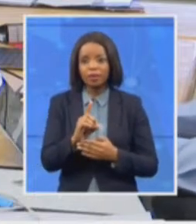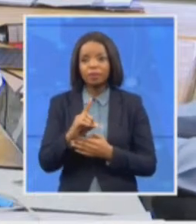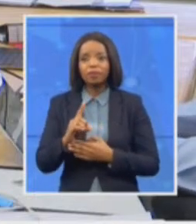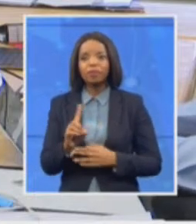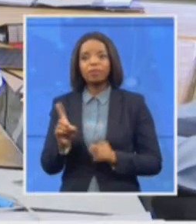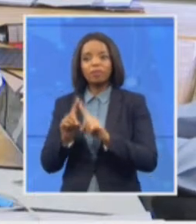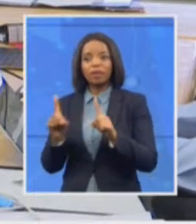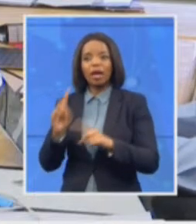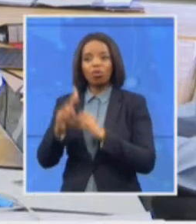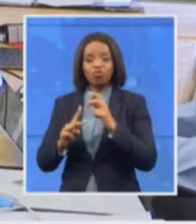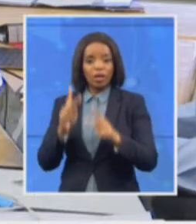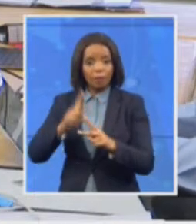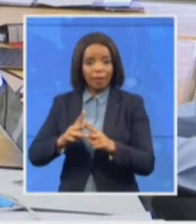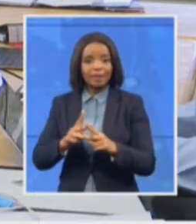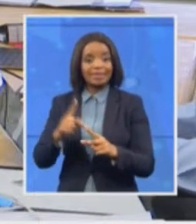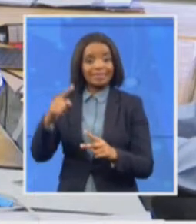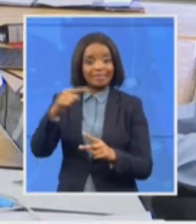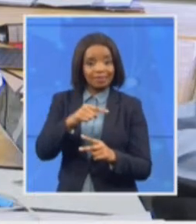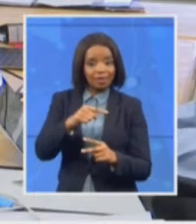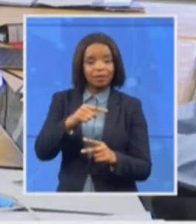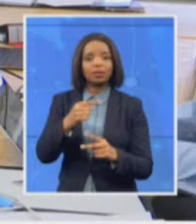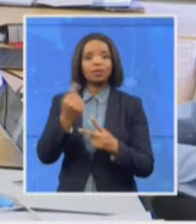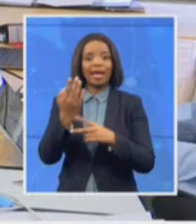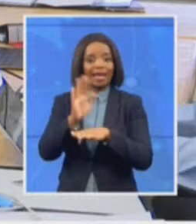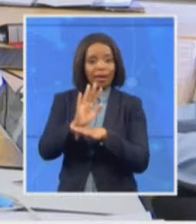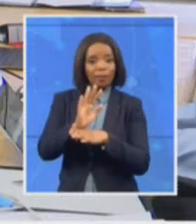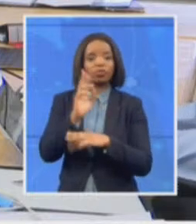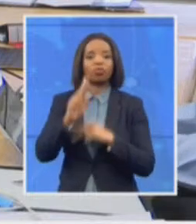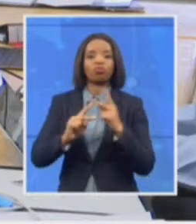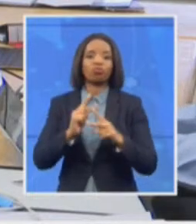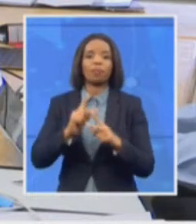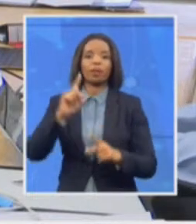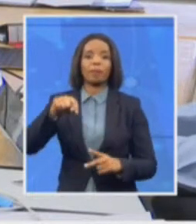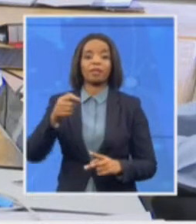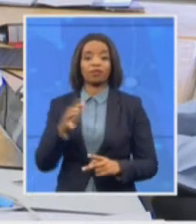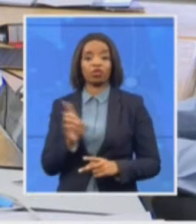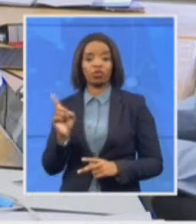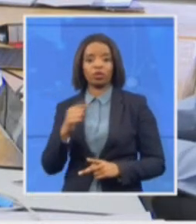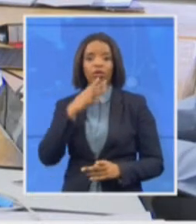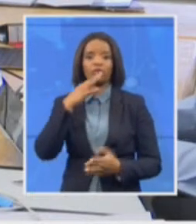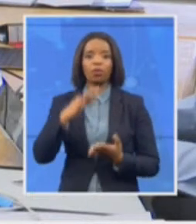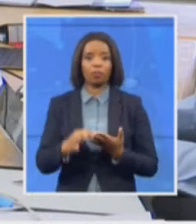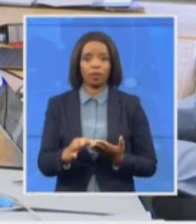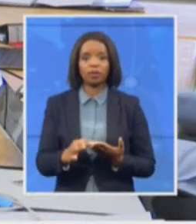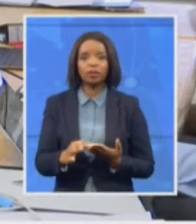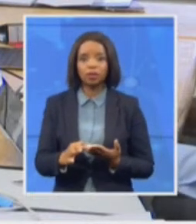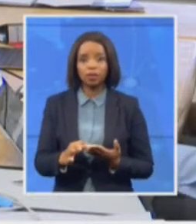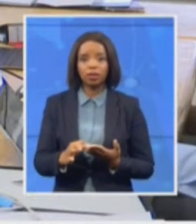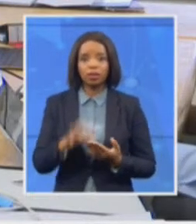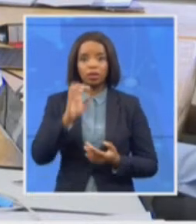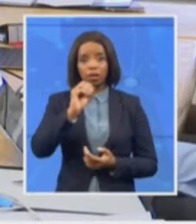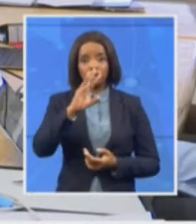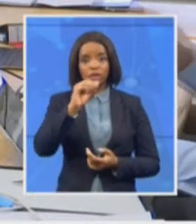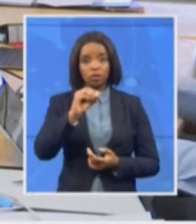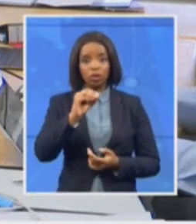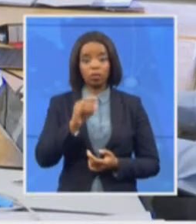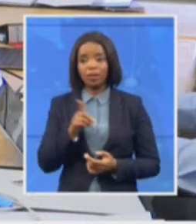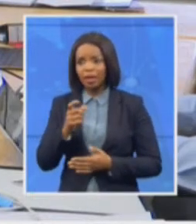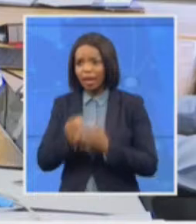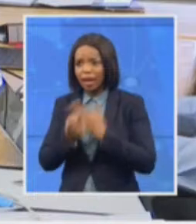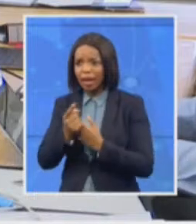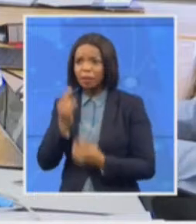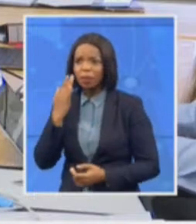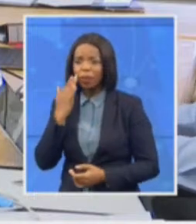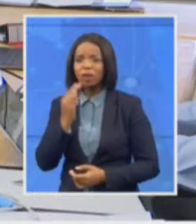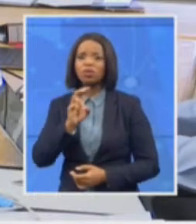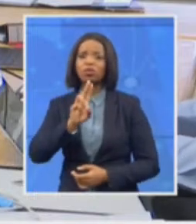set date that the episode in fact played. So she had That's no... 26th of October. 26th of October, correct, Chairperson. The first time